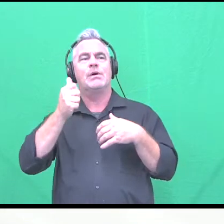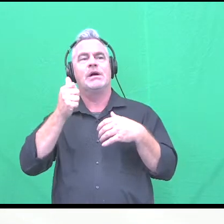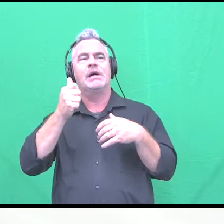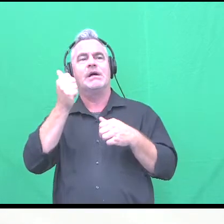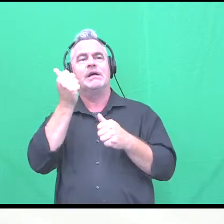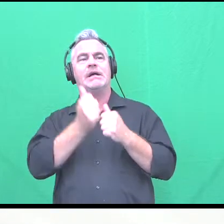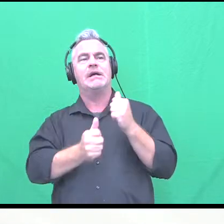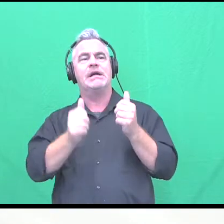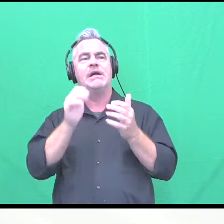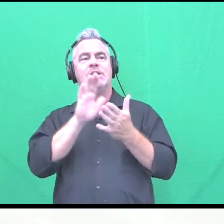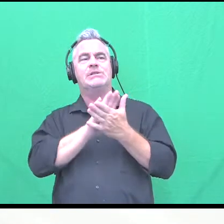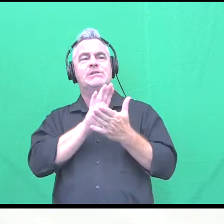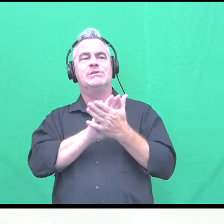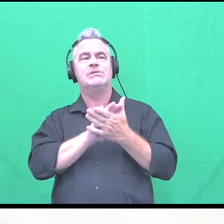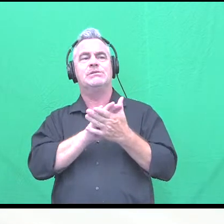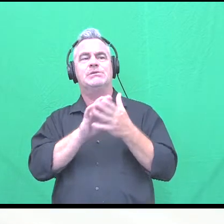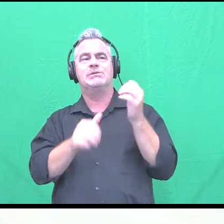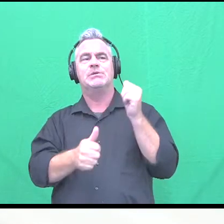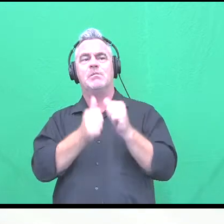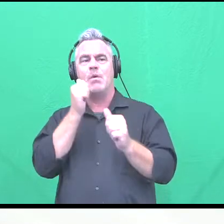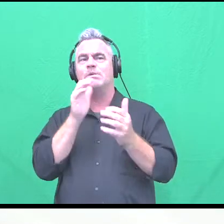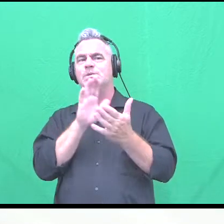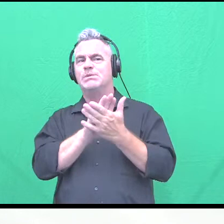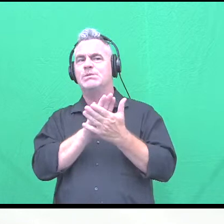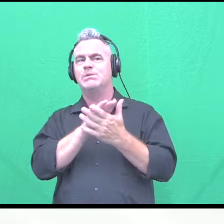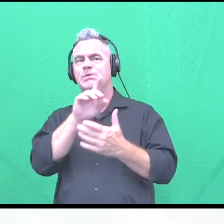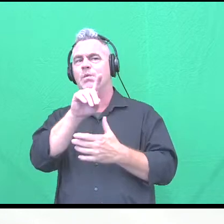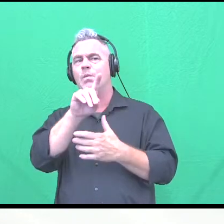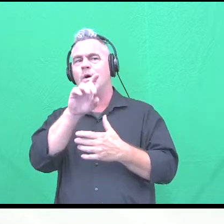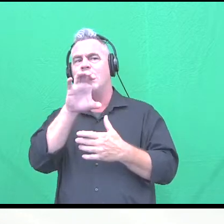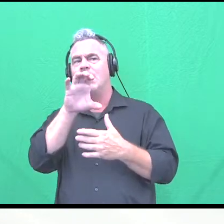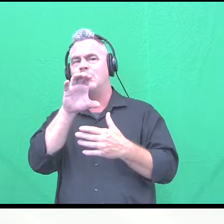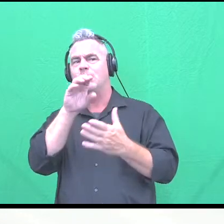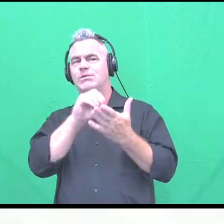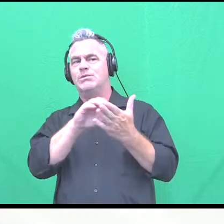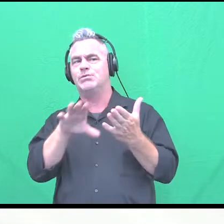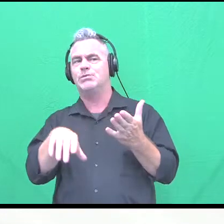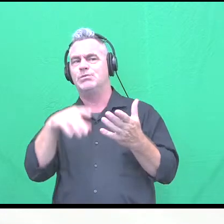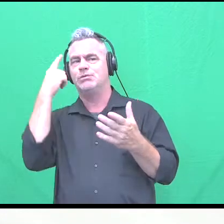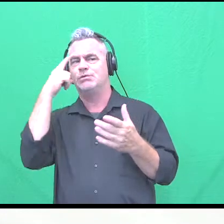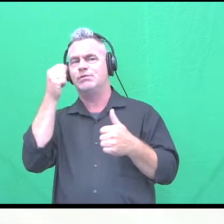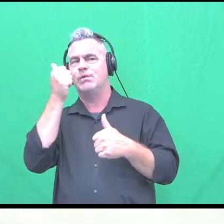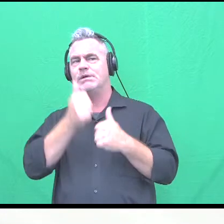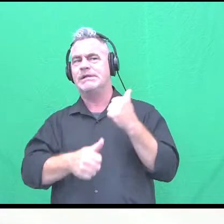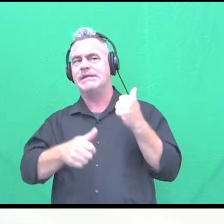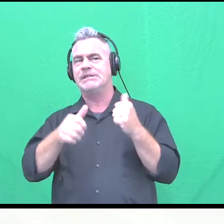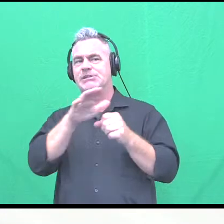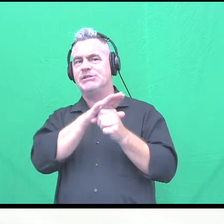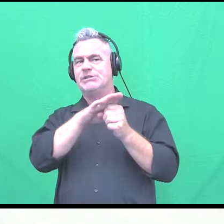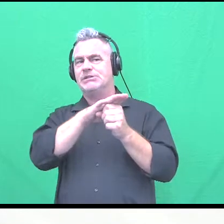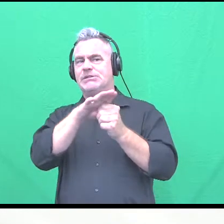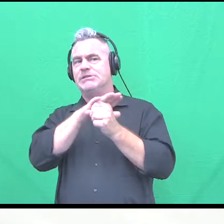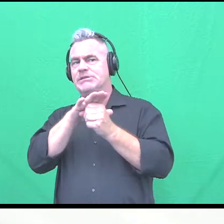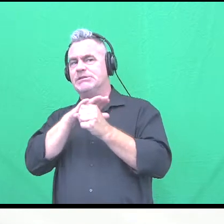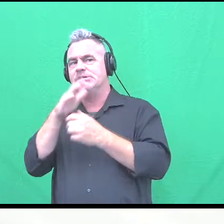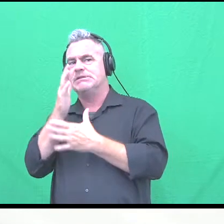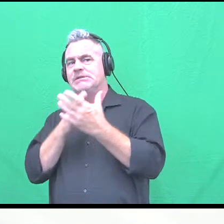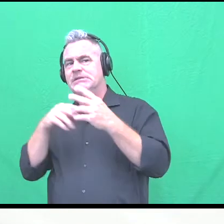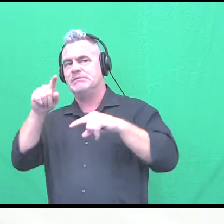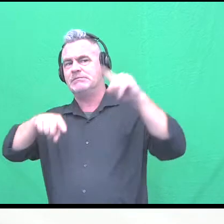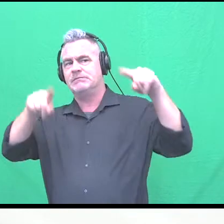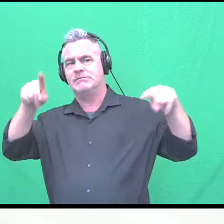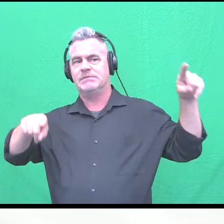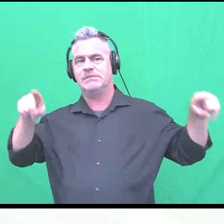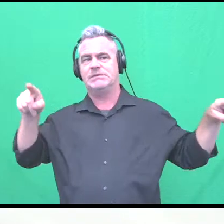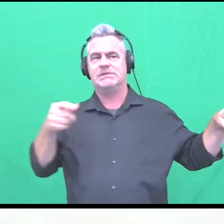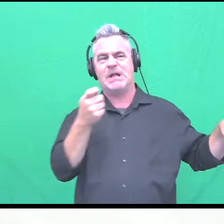schools, most of the schools allow about 100 students per school site. There are some variations to that.